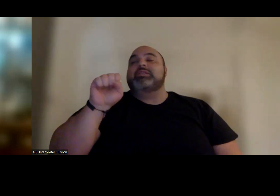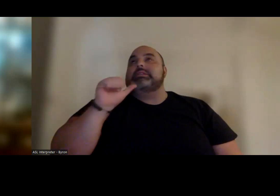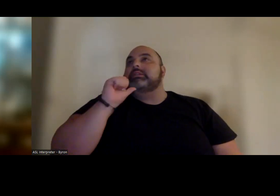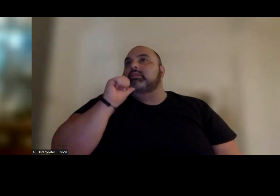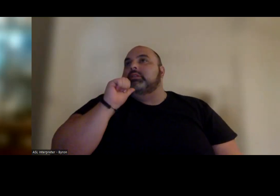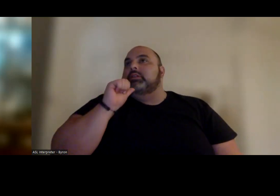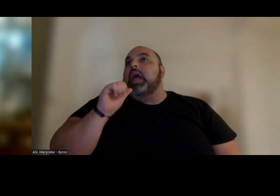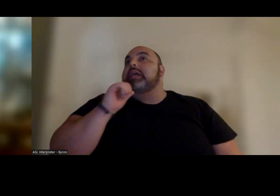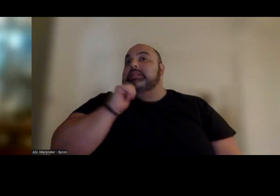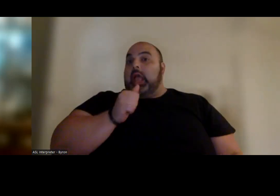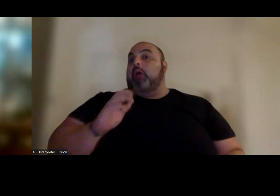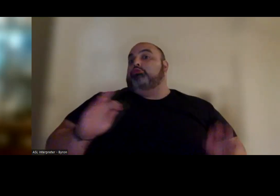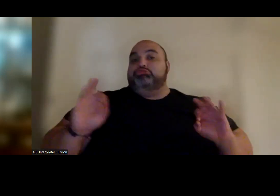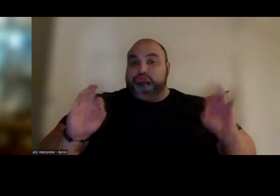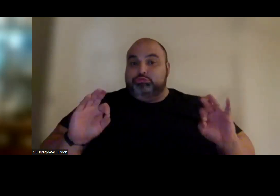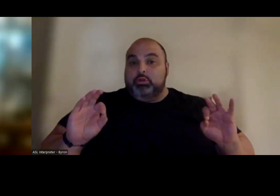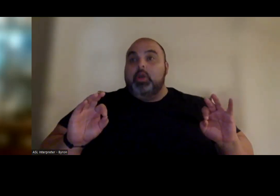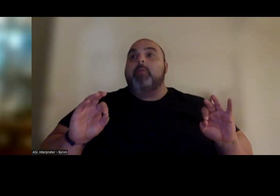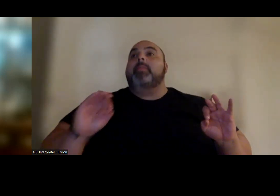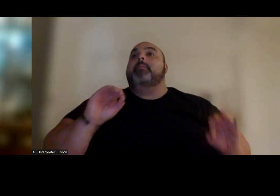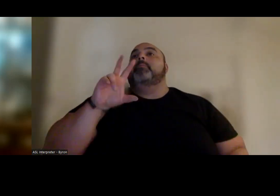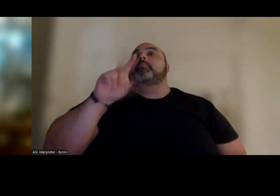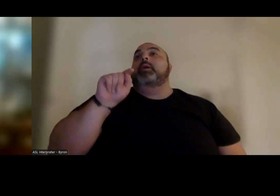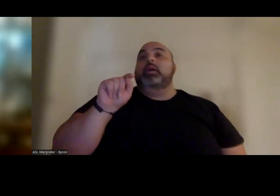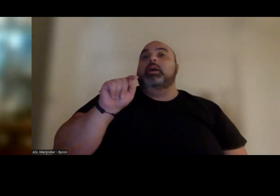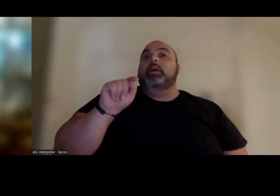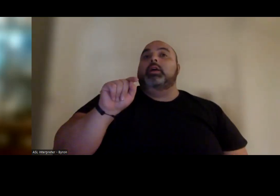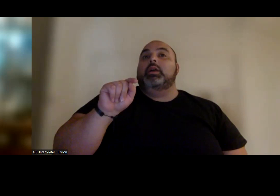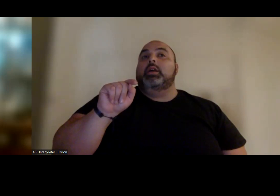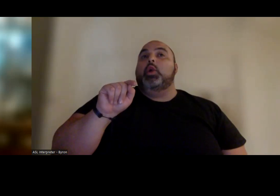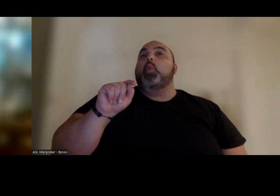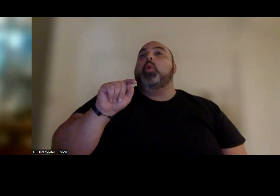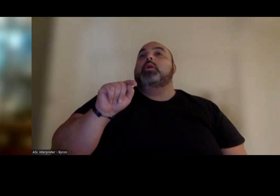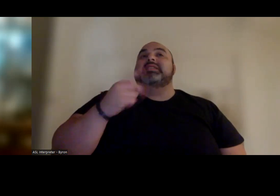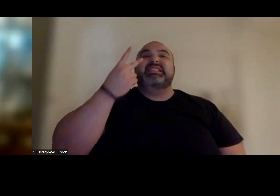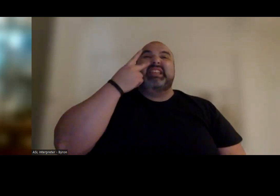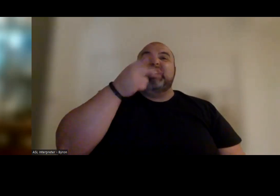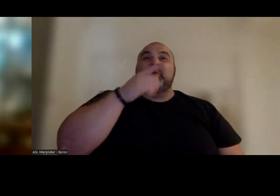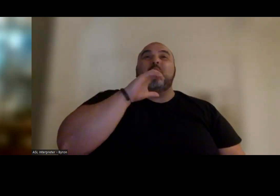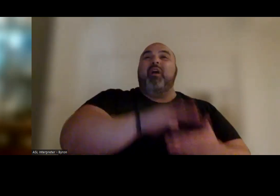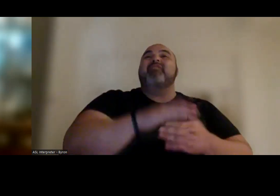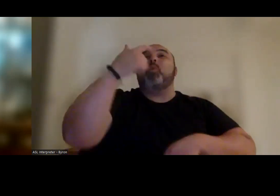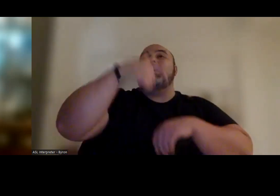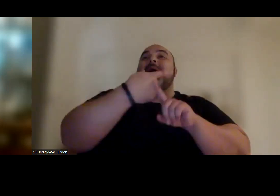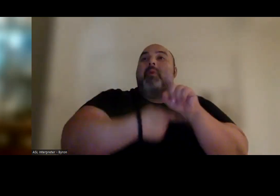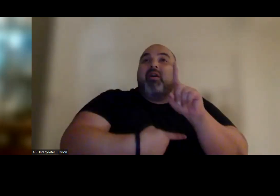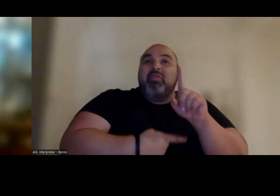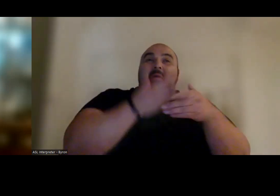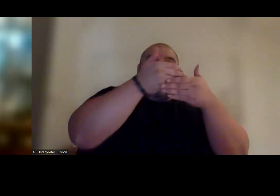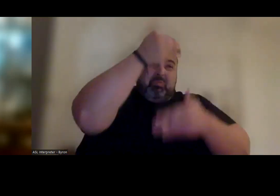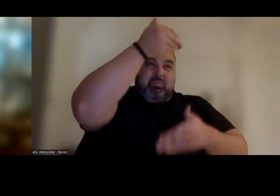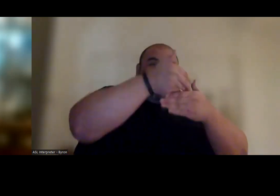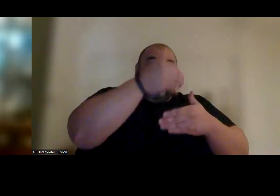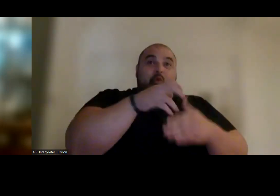But he said that didn't make it make briefly seeing me once a month through a window or the size social